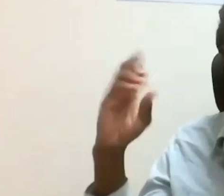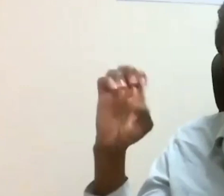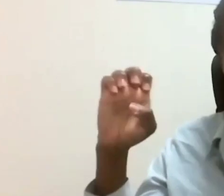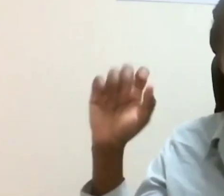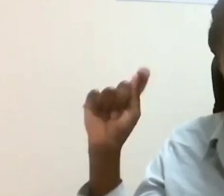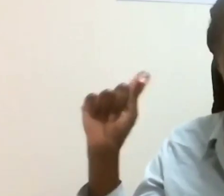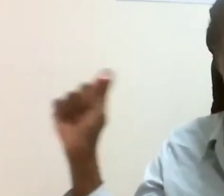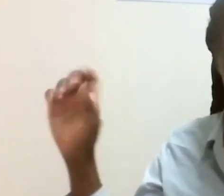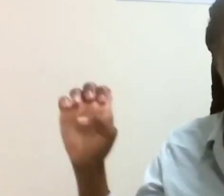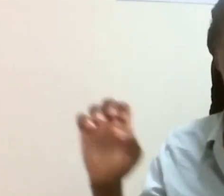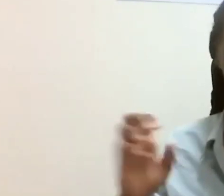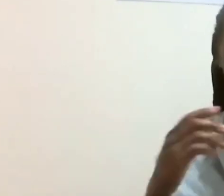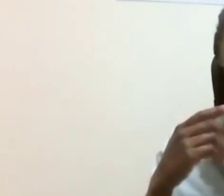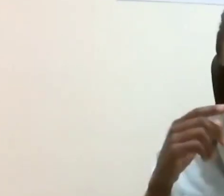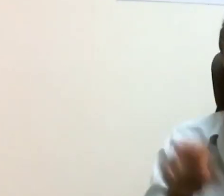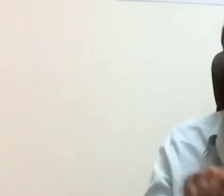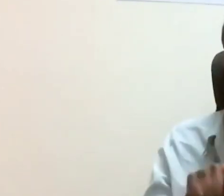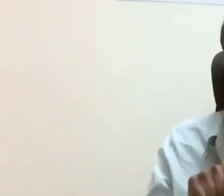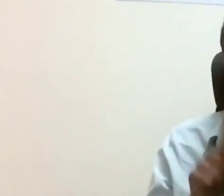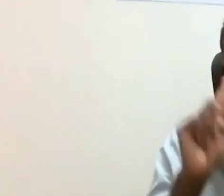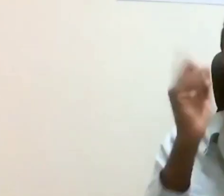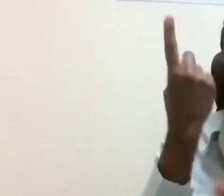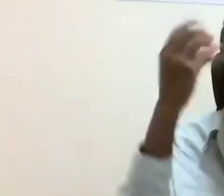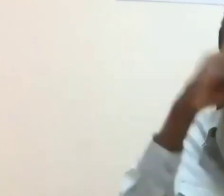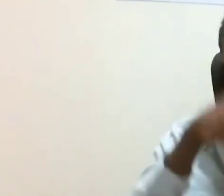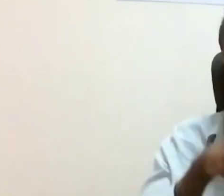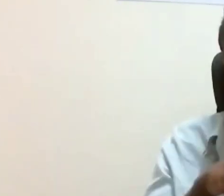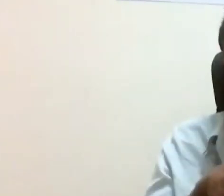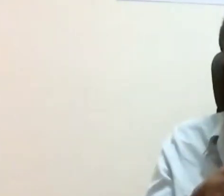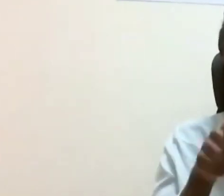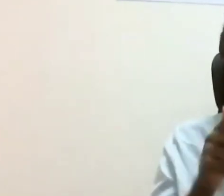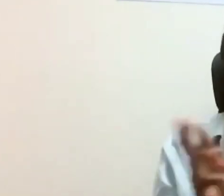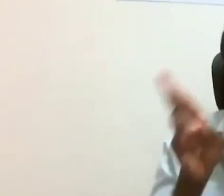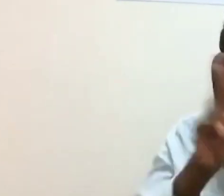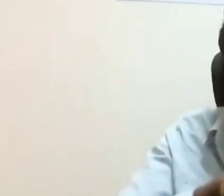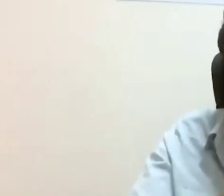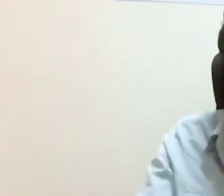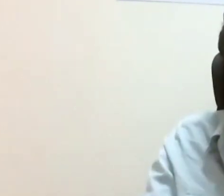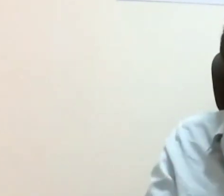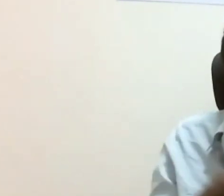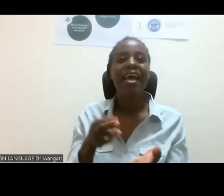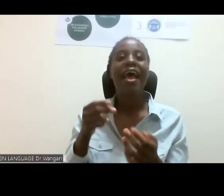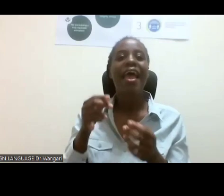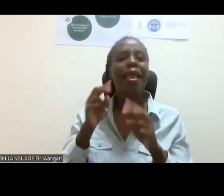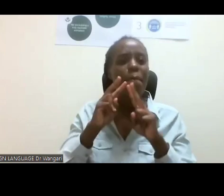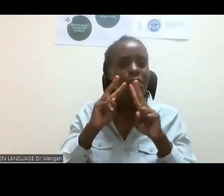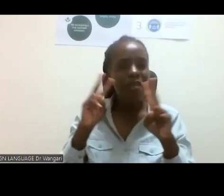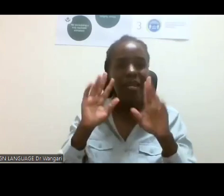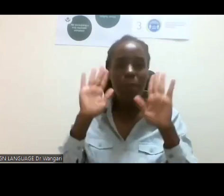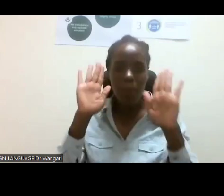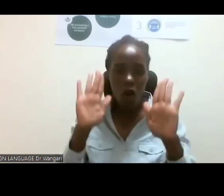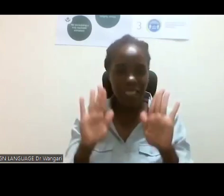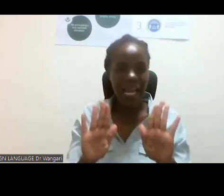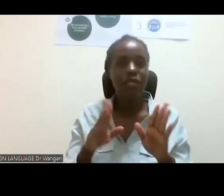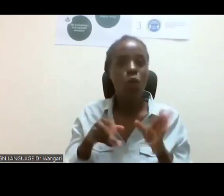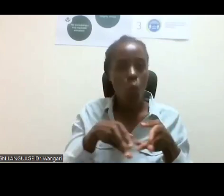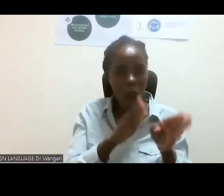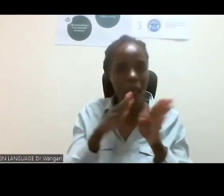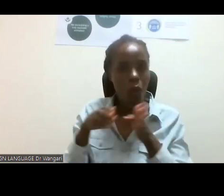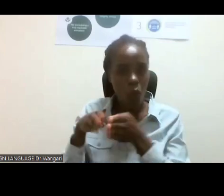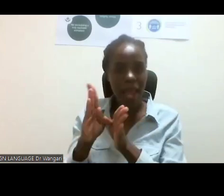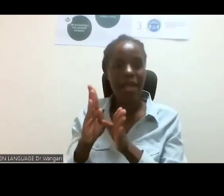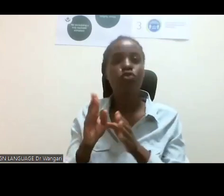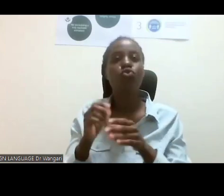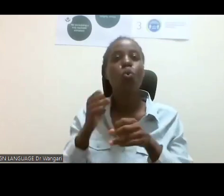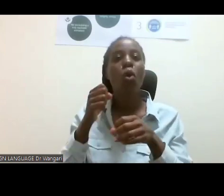think once again, what you have done is reiterate for everyone the importance of integrating and working with the healthcare